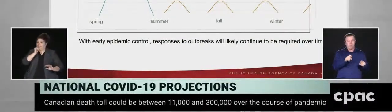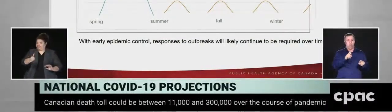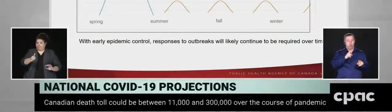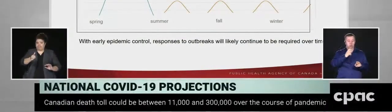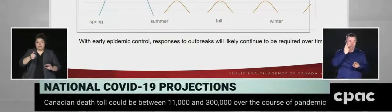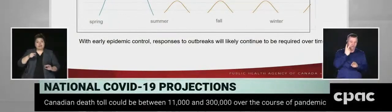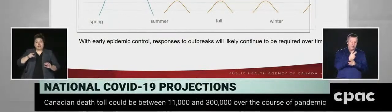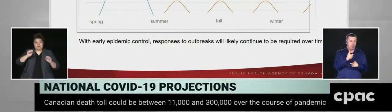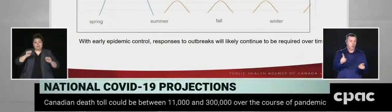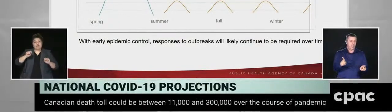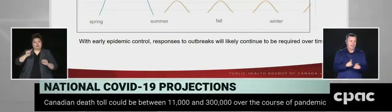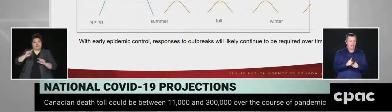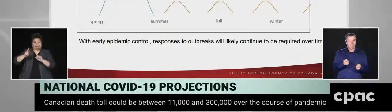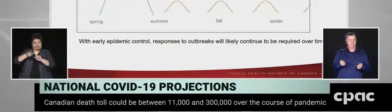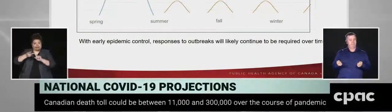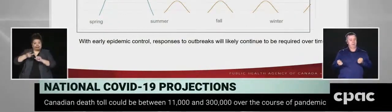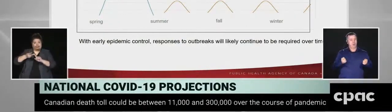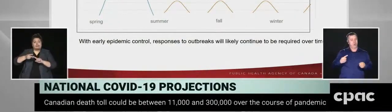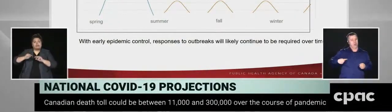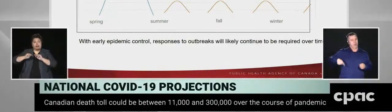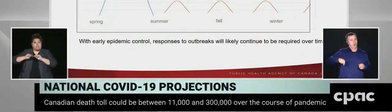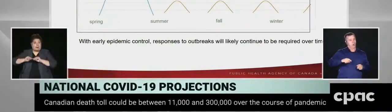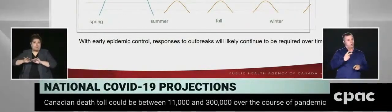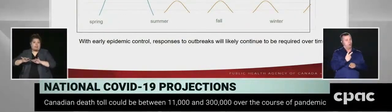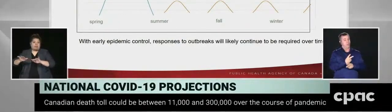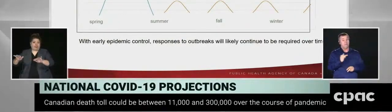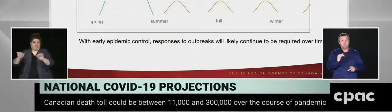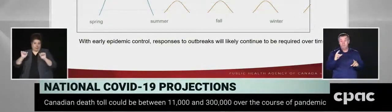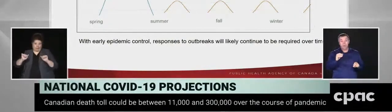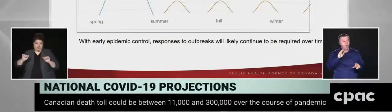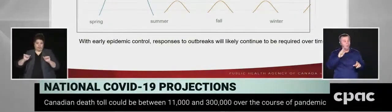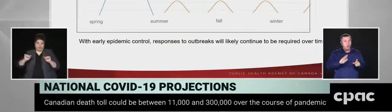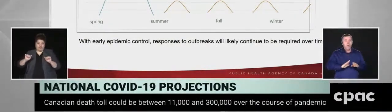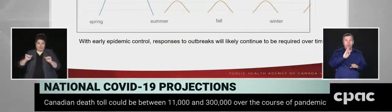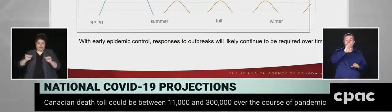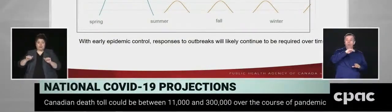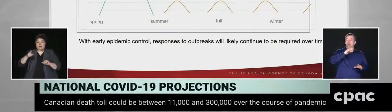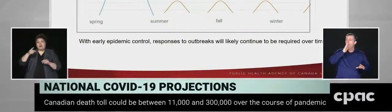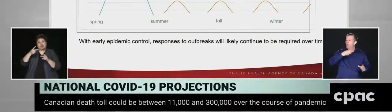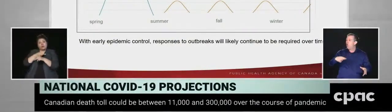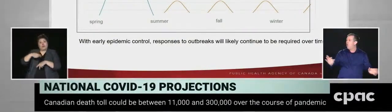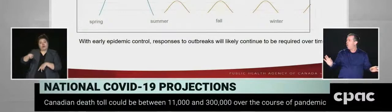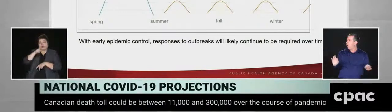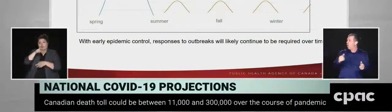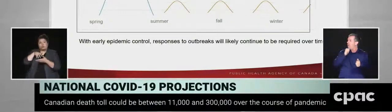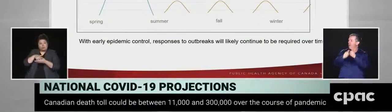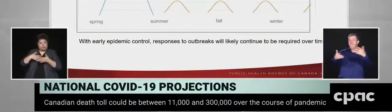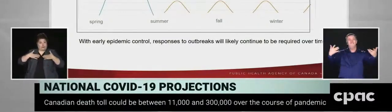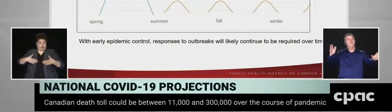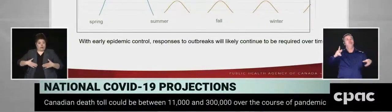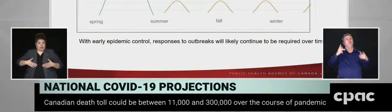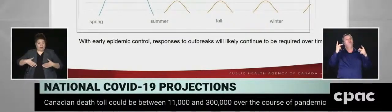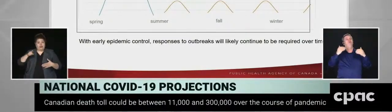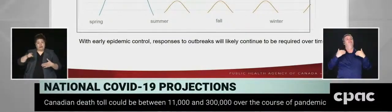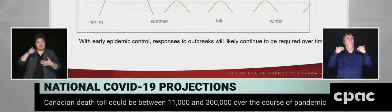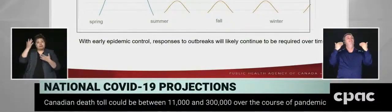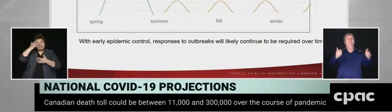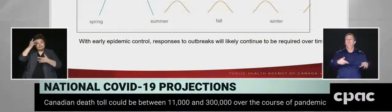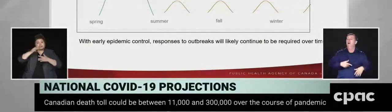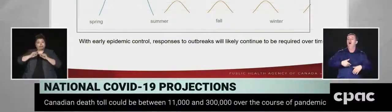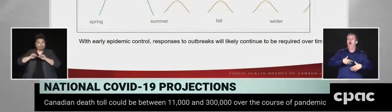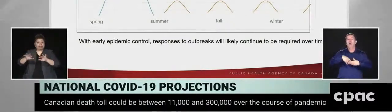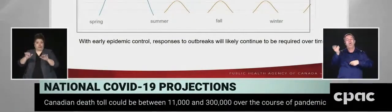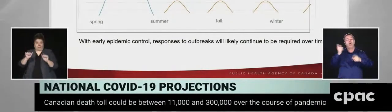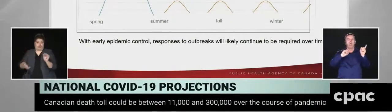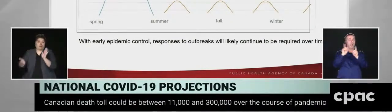will take off in our highly susceptible population, and the epidemic will reignite. If we are to not